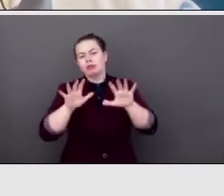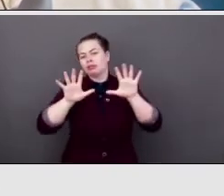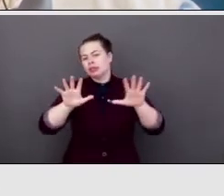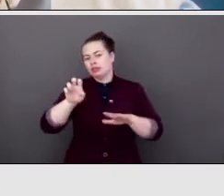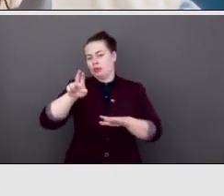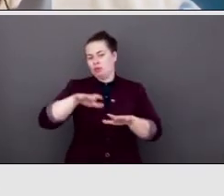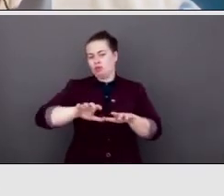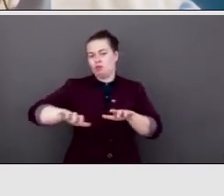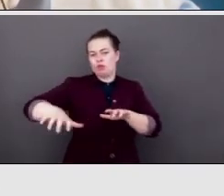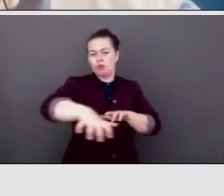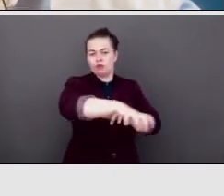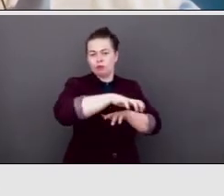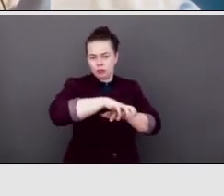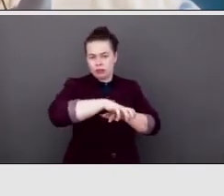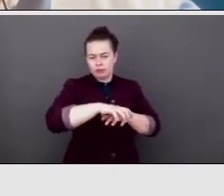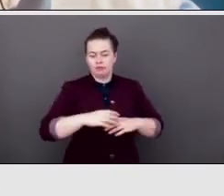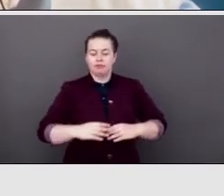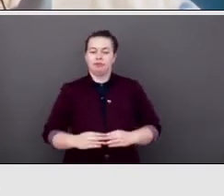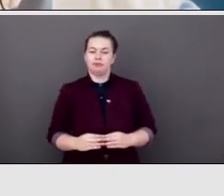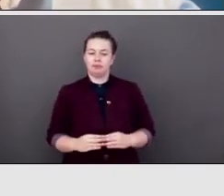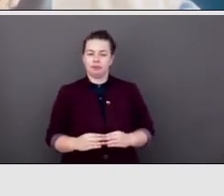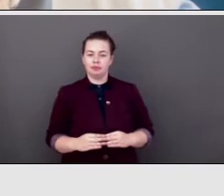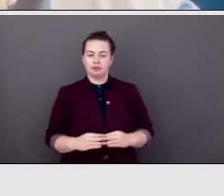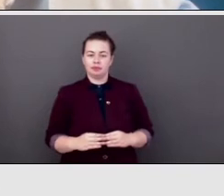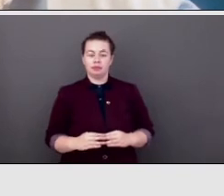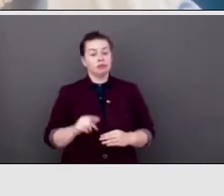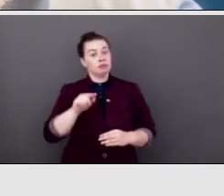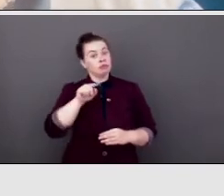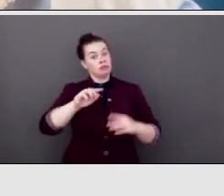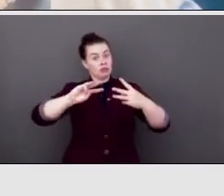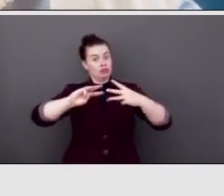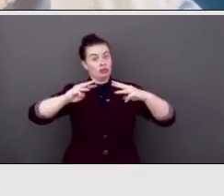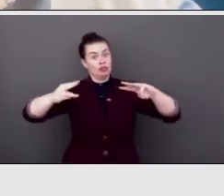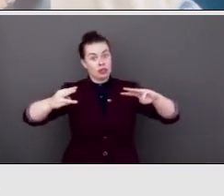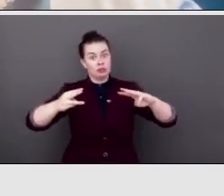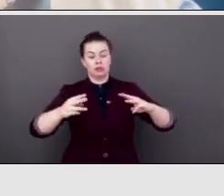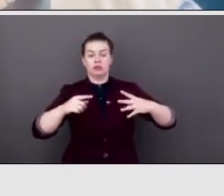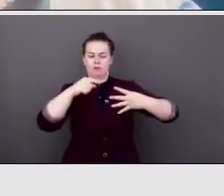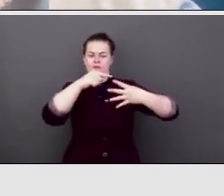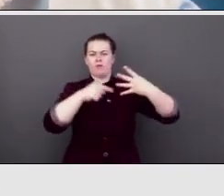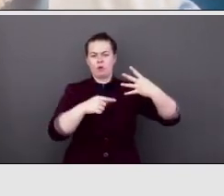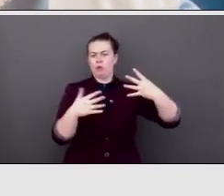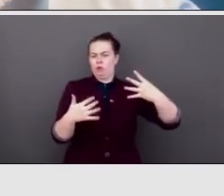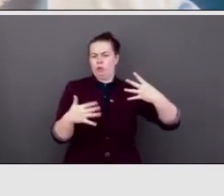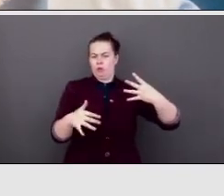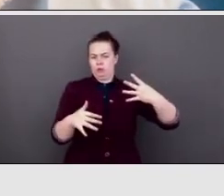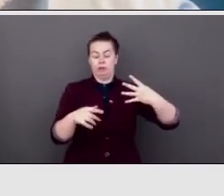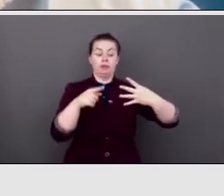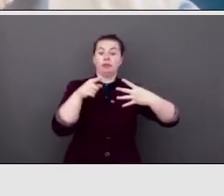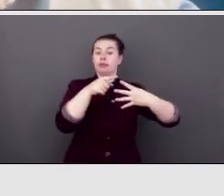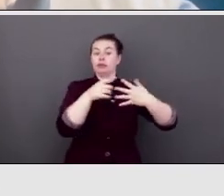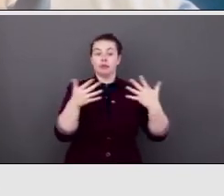reference sites of the European Innovation Partnership on active and healthy aging. There are 4 main components in the project. It's the SHAPES